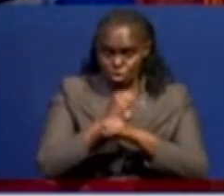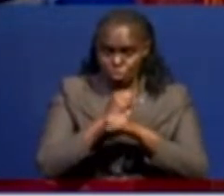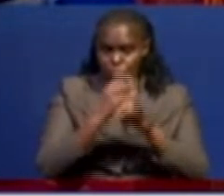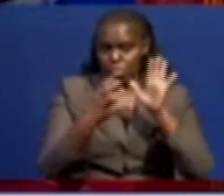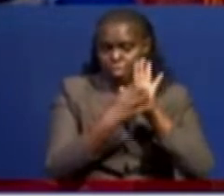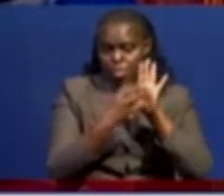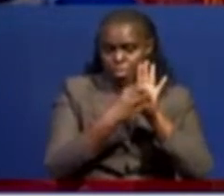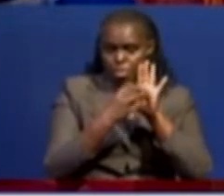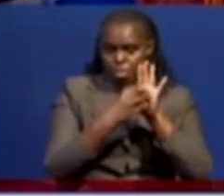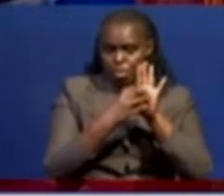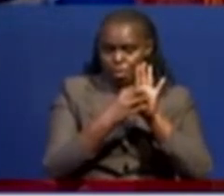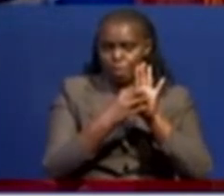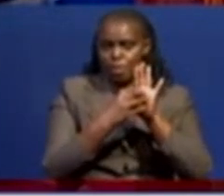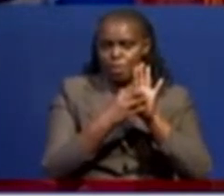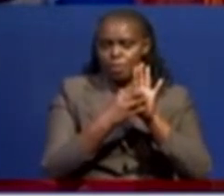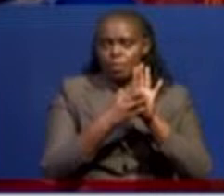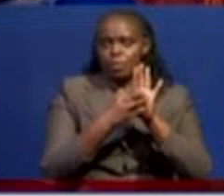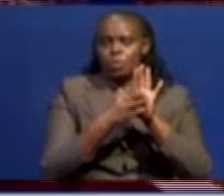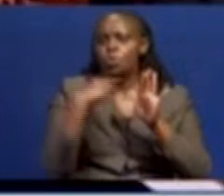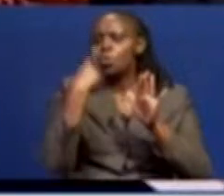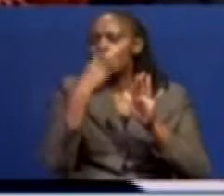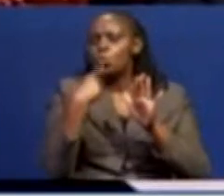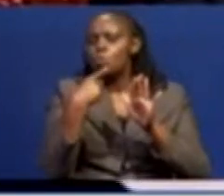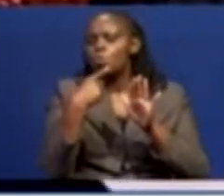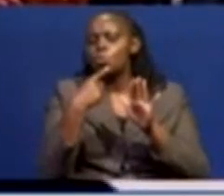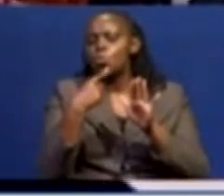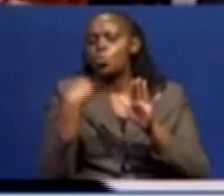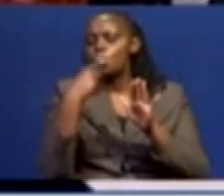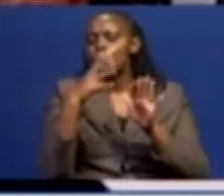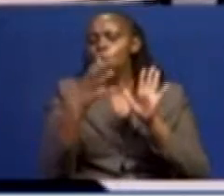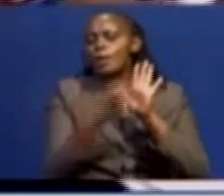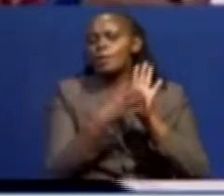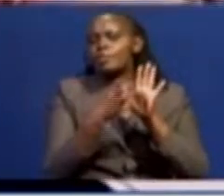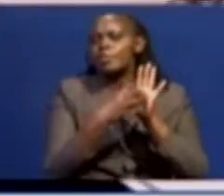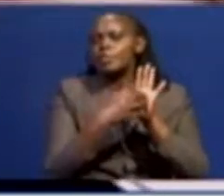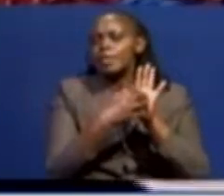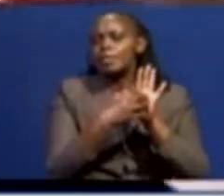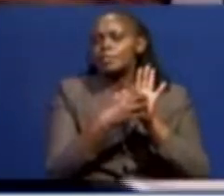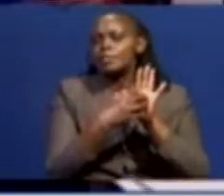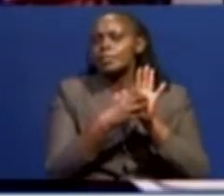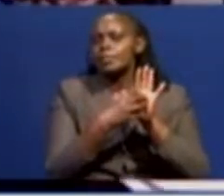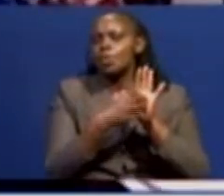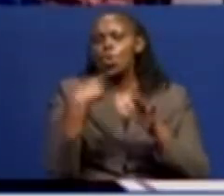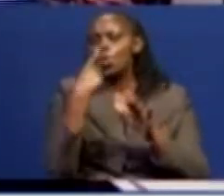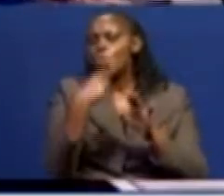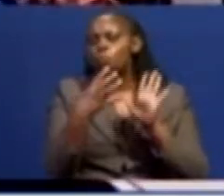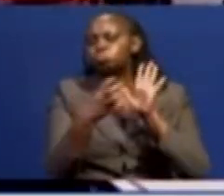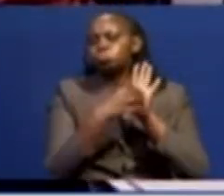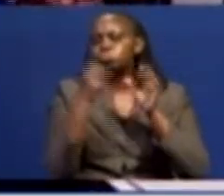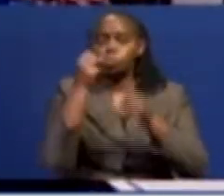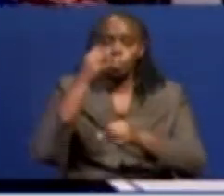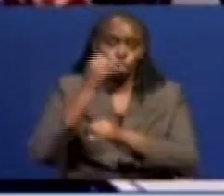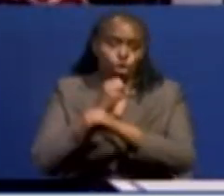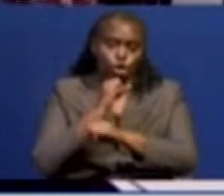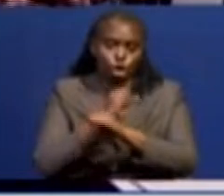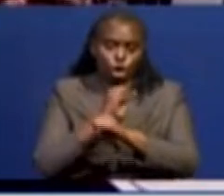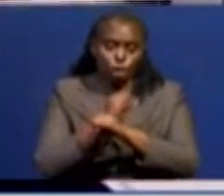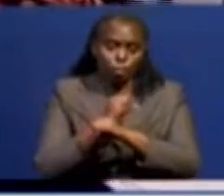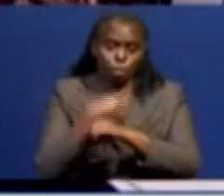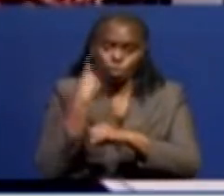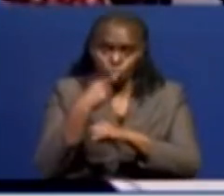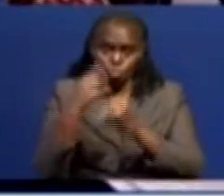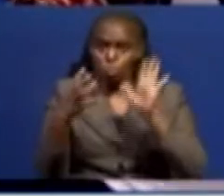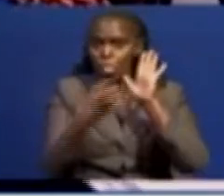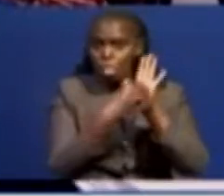advertisement, advertising for a vacancy for the position. Again, who is the originator of that advertisement? The originator of